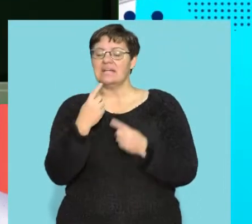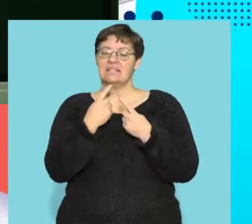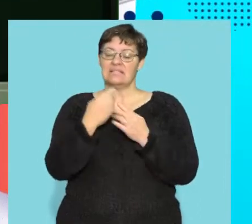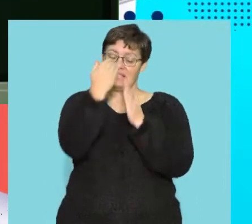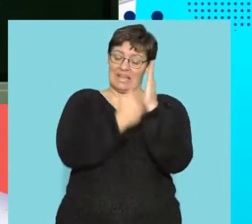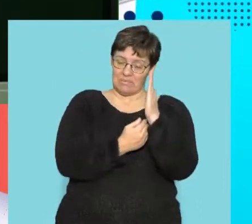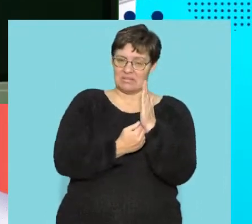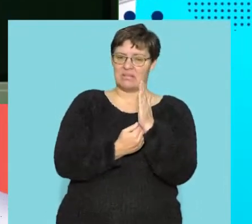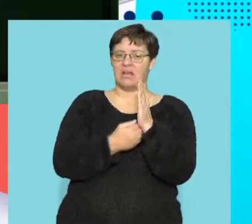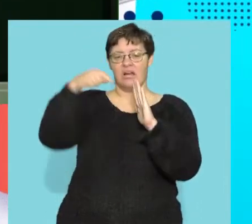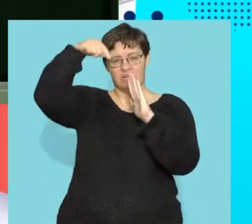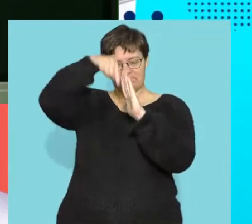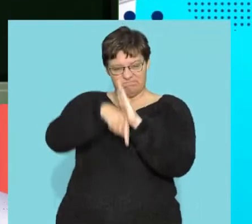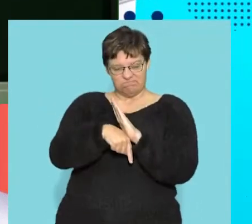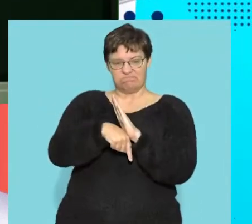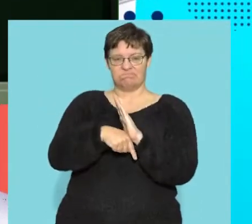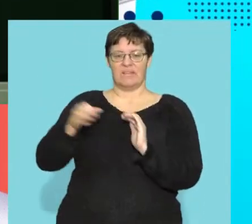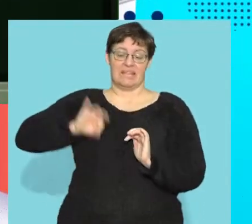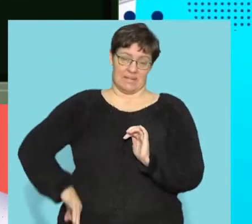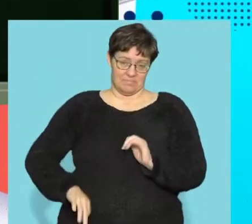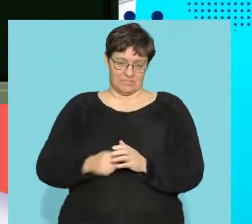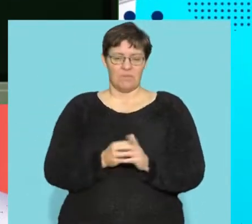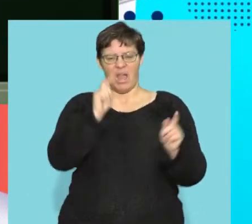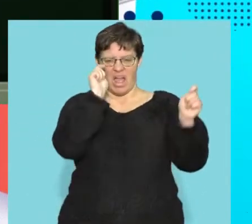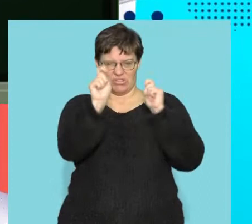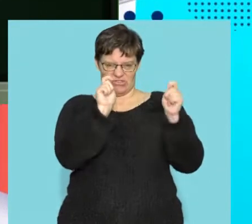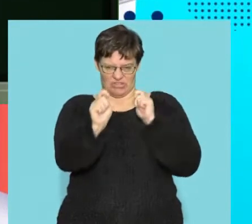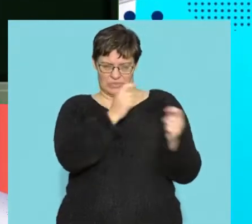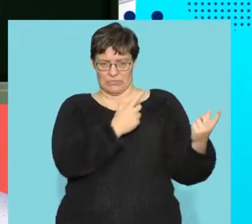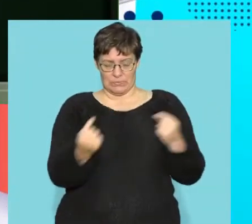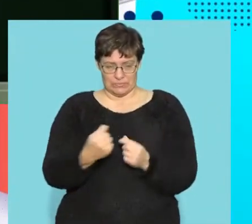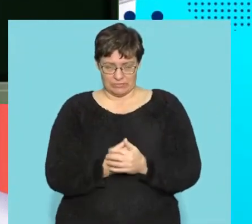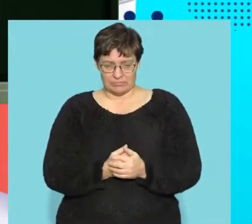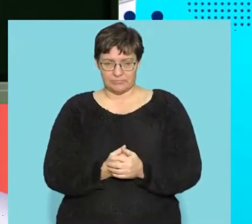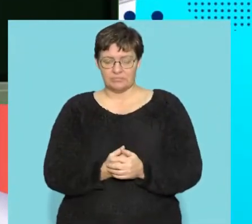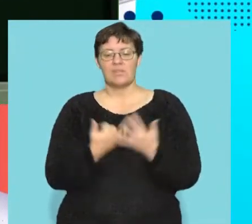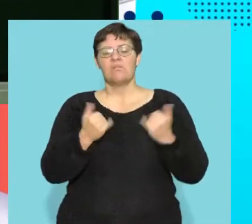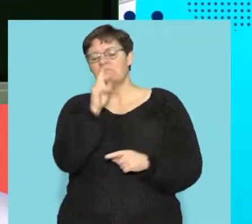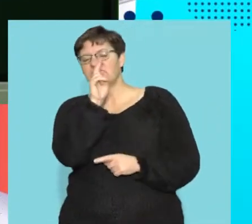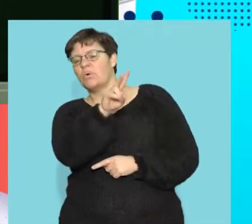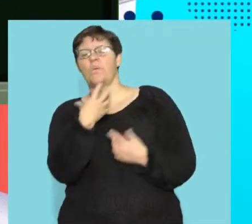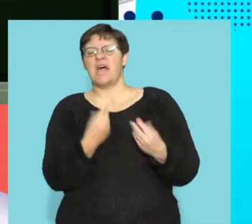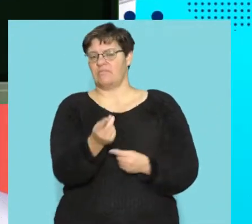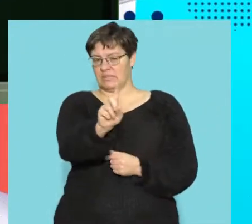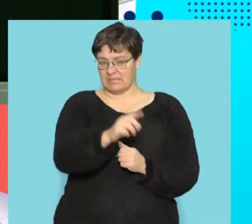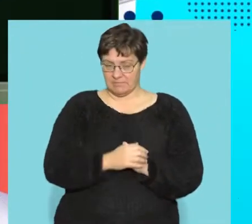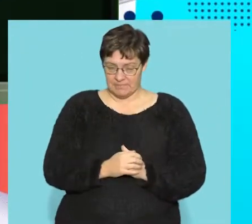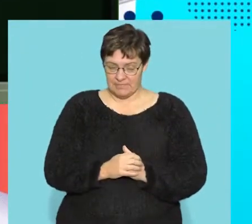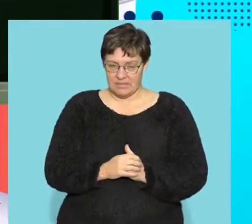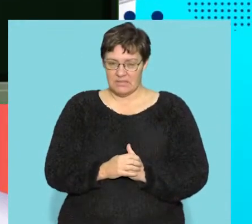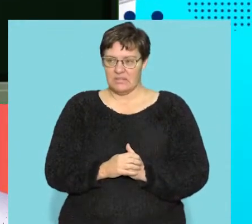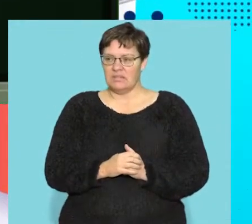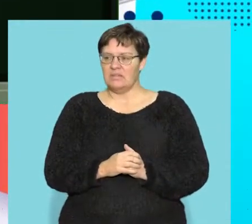income. We're relating it to our adjustments. Right, let's get right into it and see what do we have here. Right, we